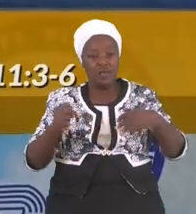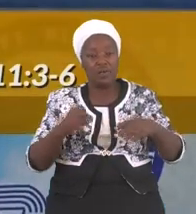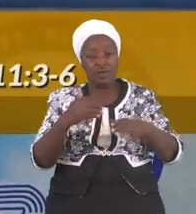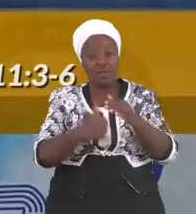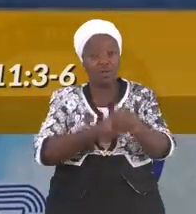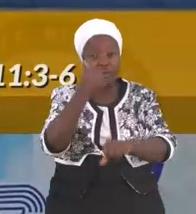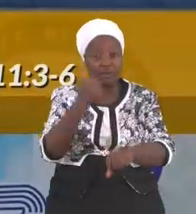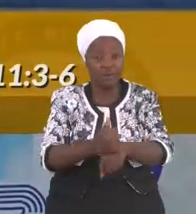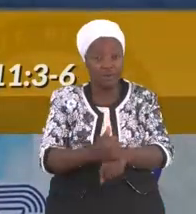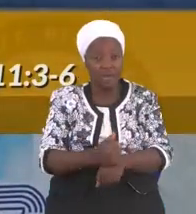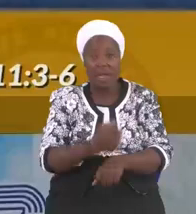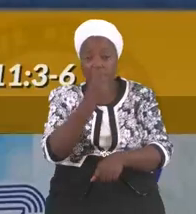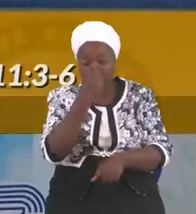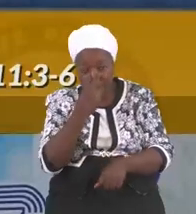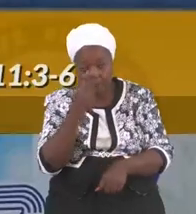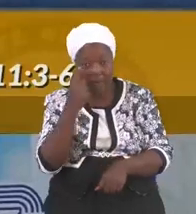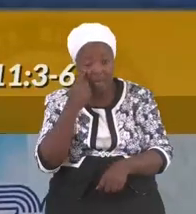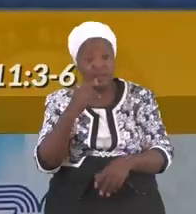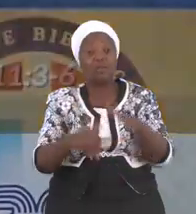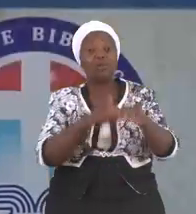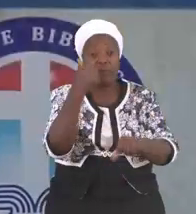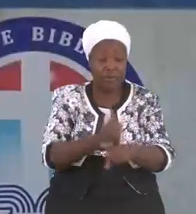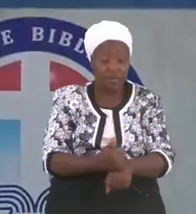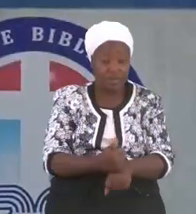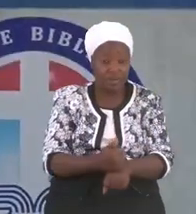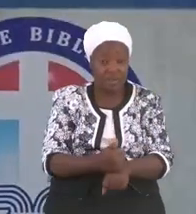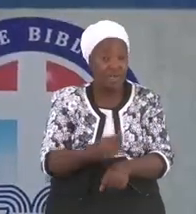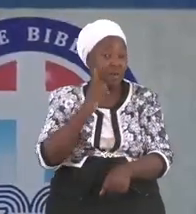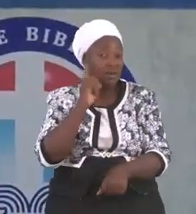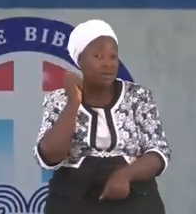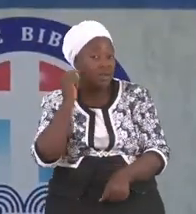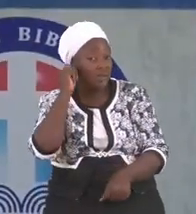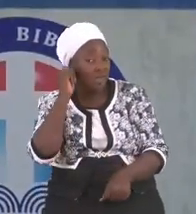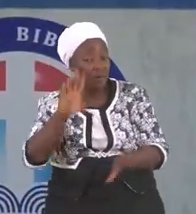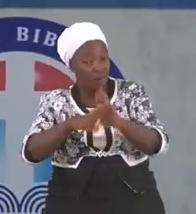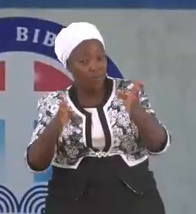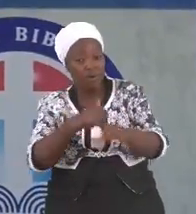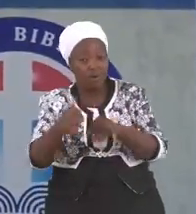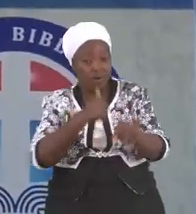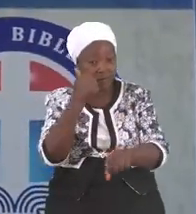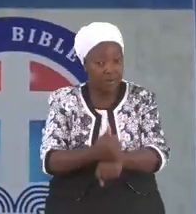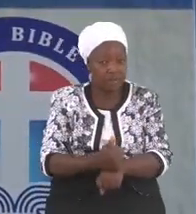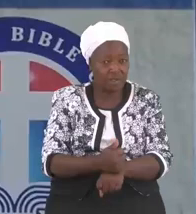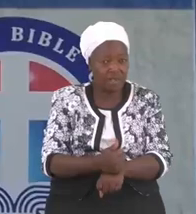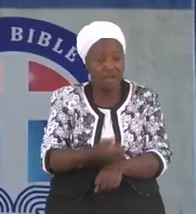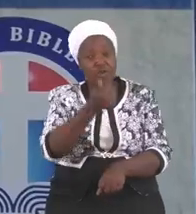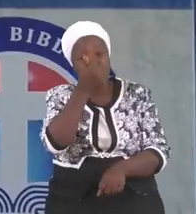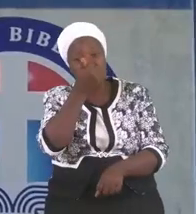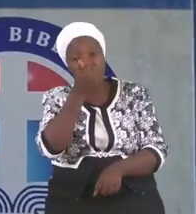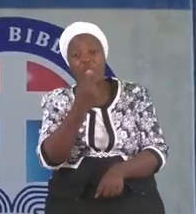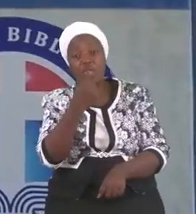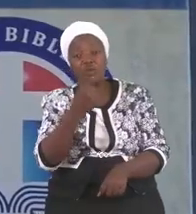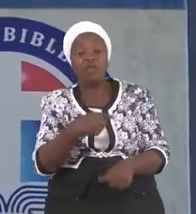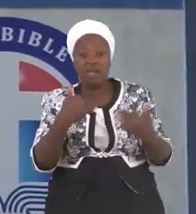eyes opening, confirmed. Deaf ears opening, confirmed. Dumb tongues and speaking out,